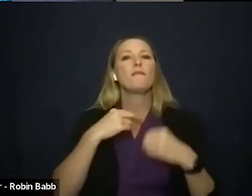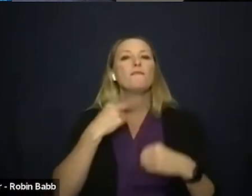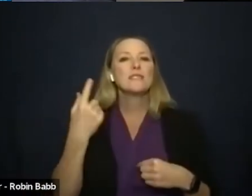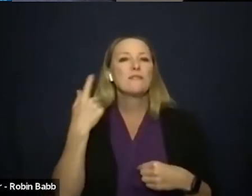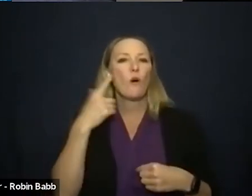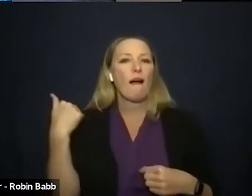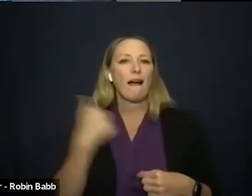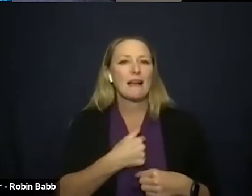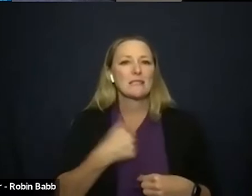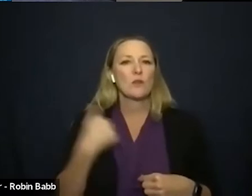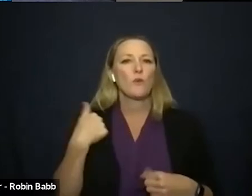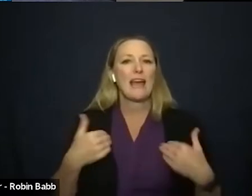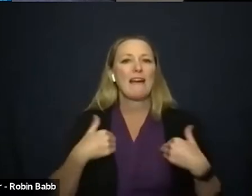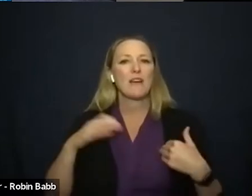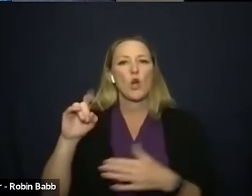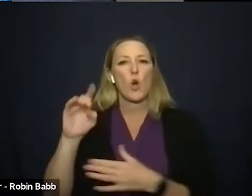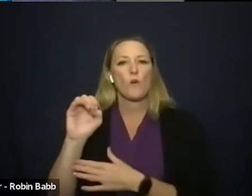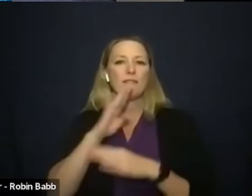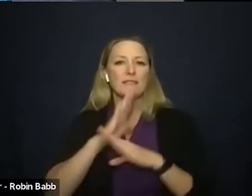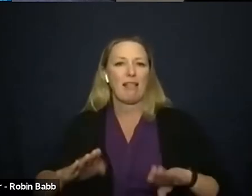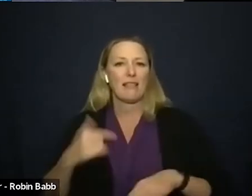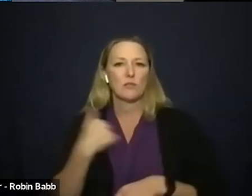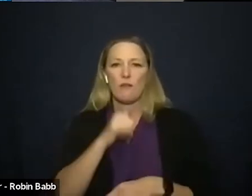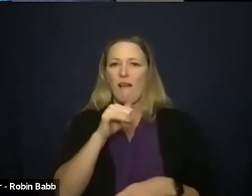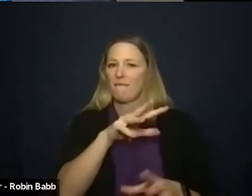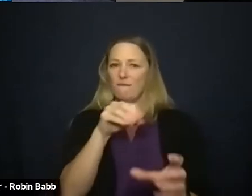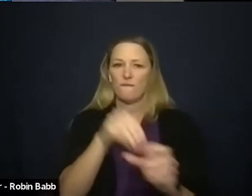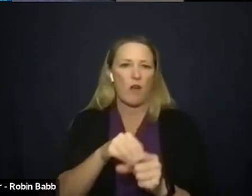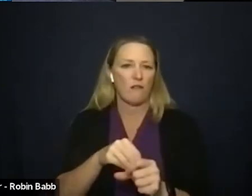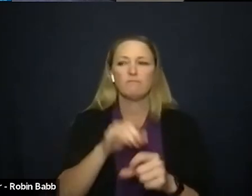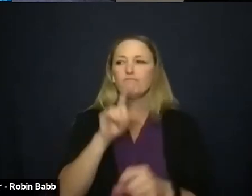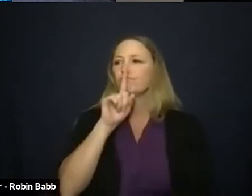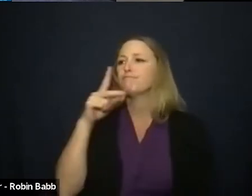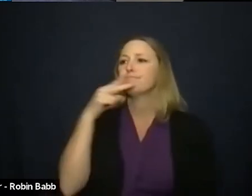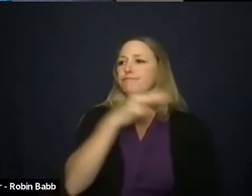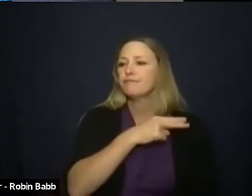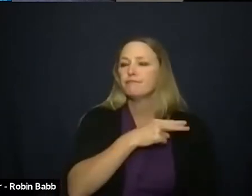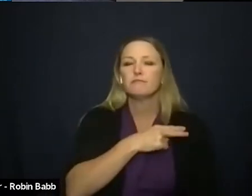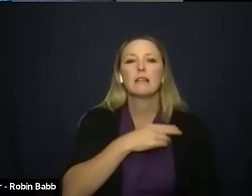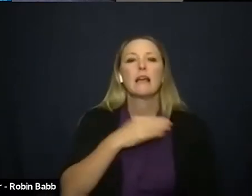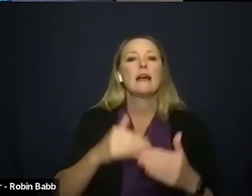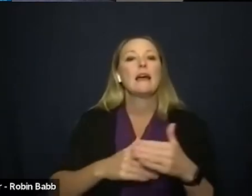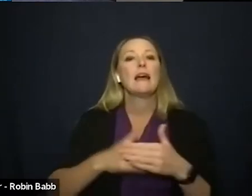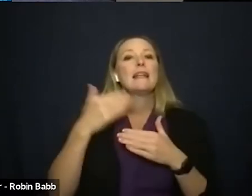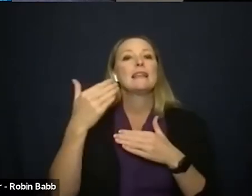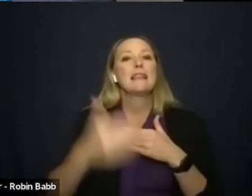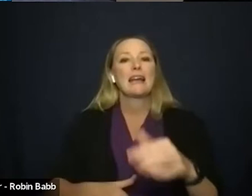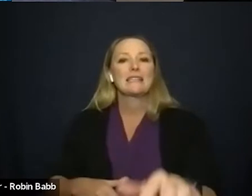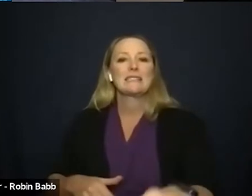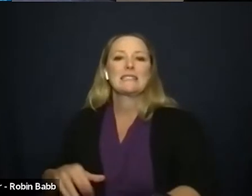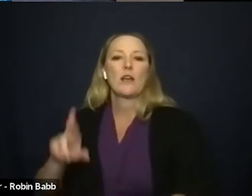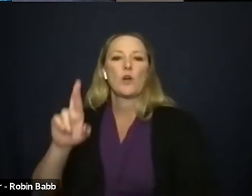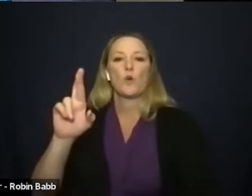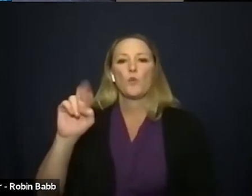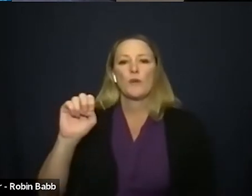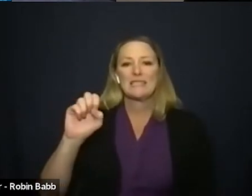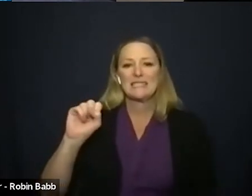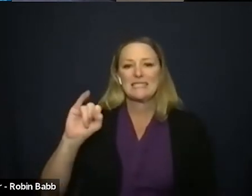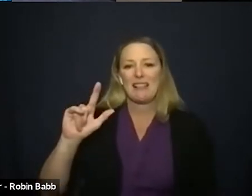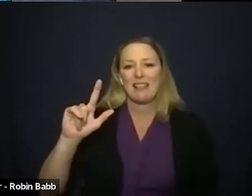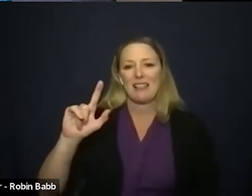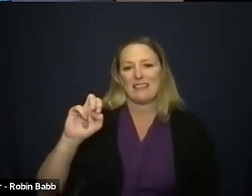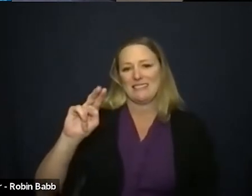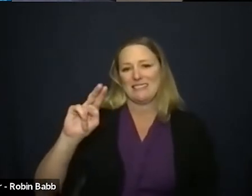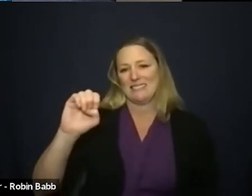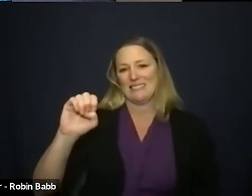code of silence thank you next speaker is resilience institute if you can please state your name